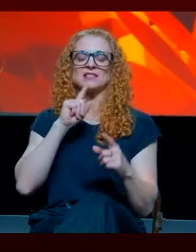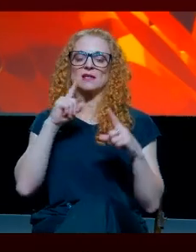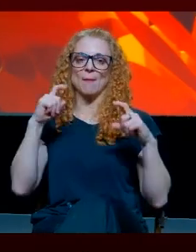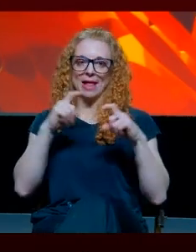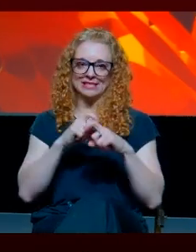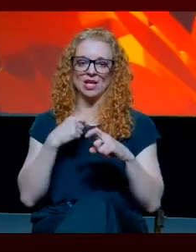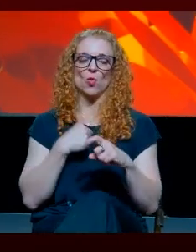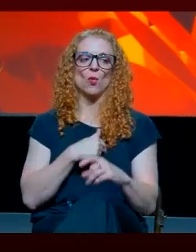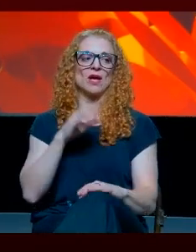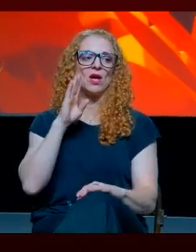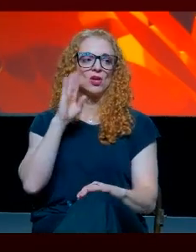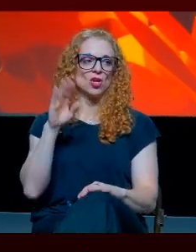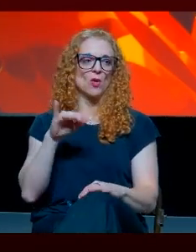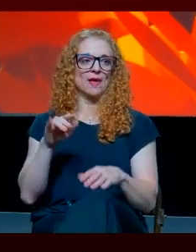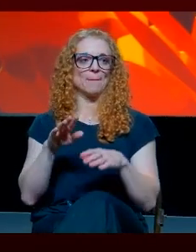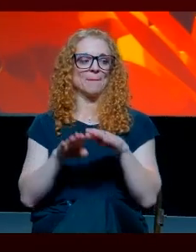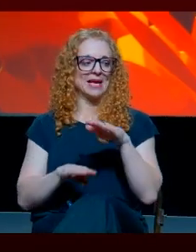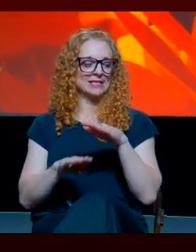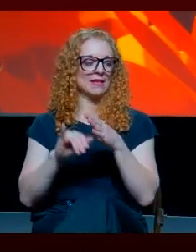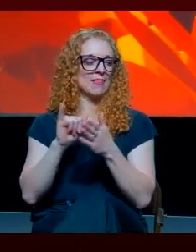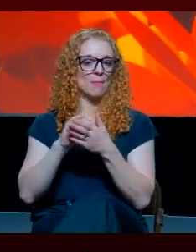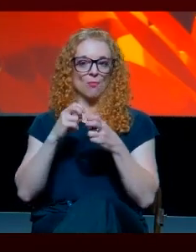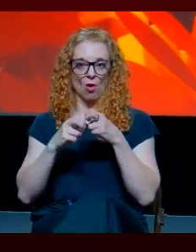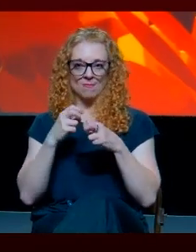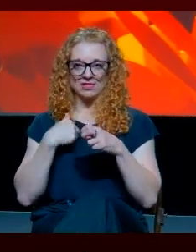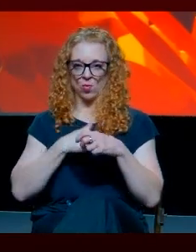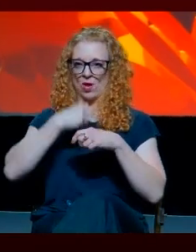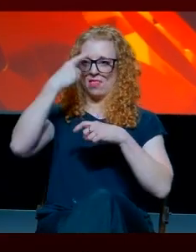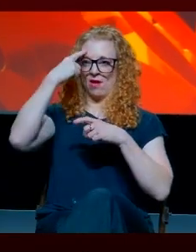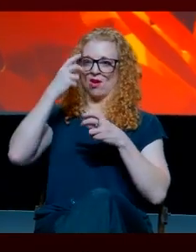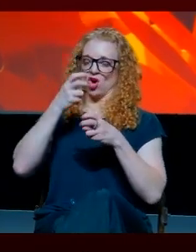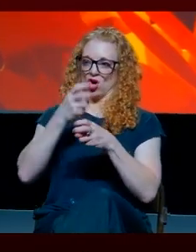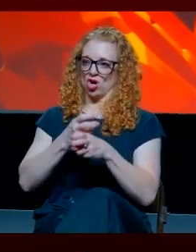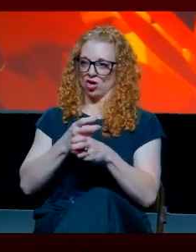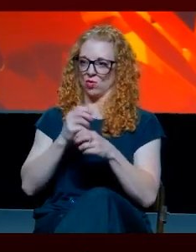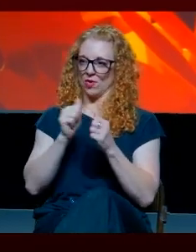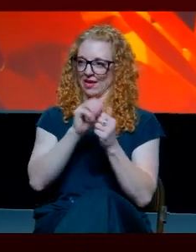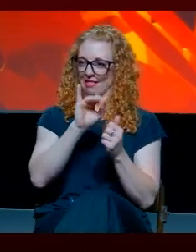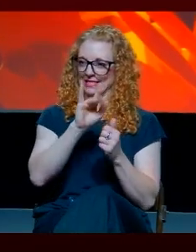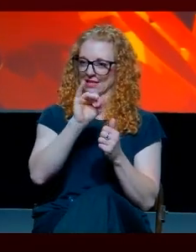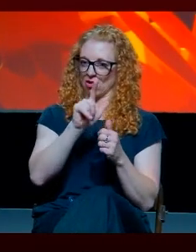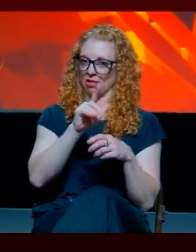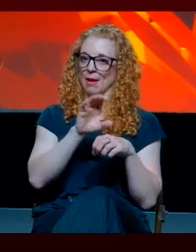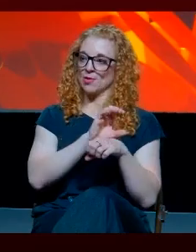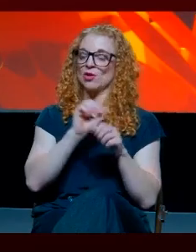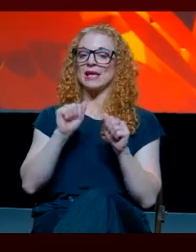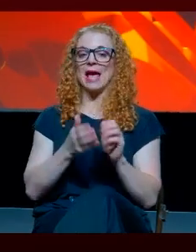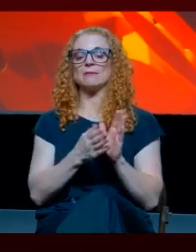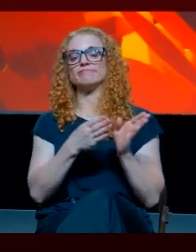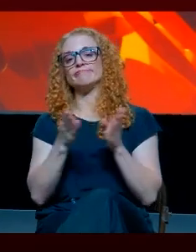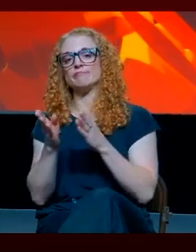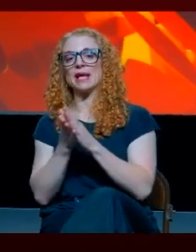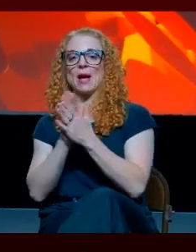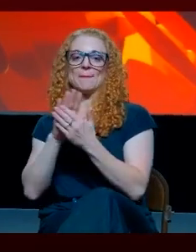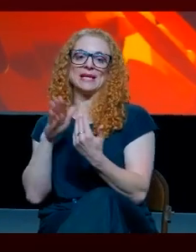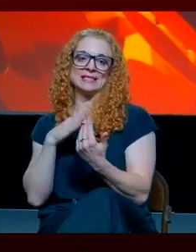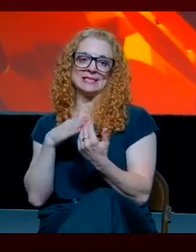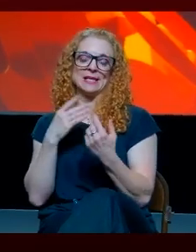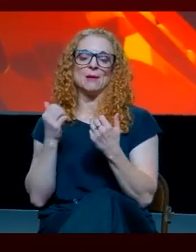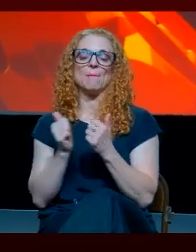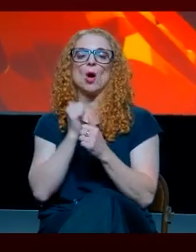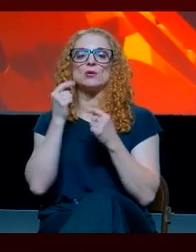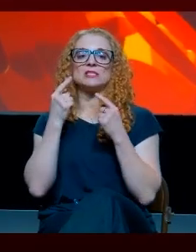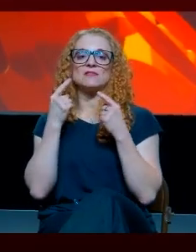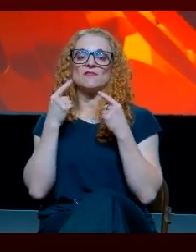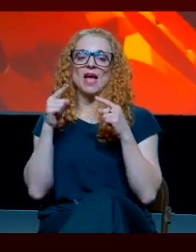we know that essentially problems that we thought were hard on a classical computer can become easy. Most famous is